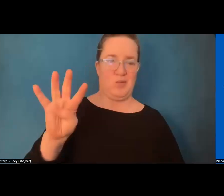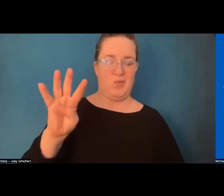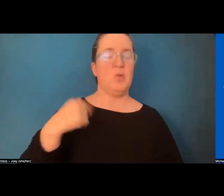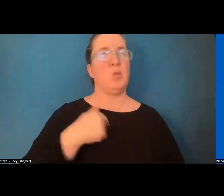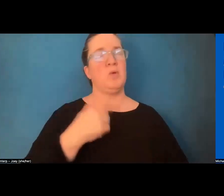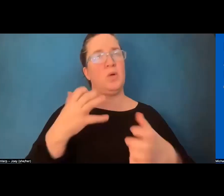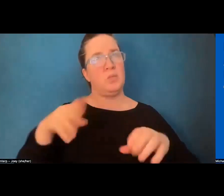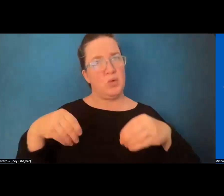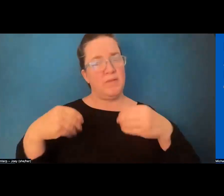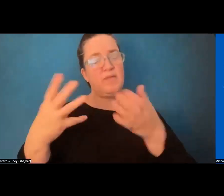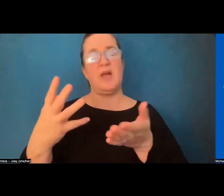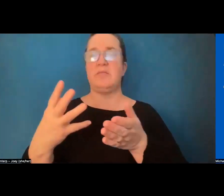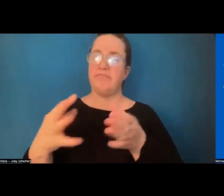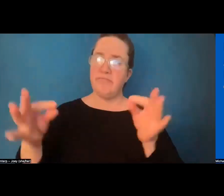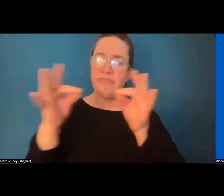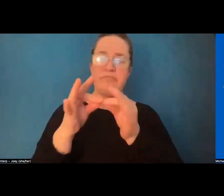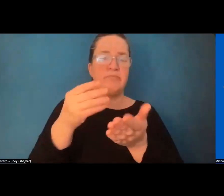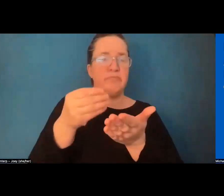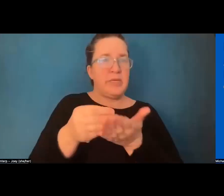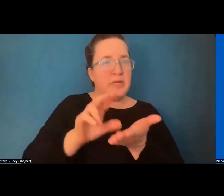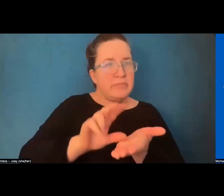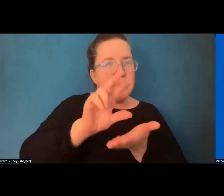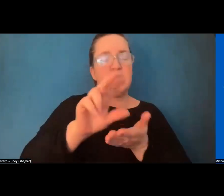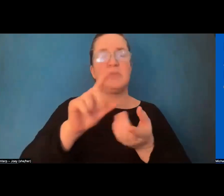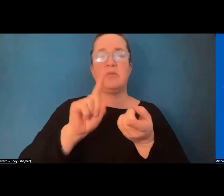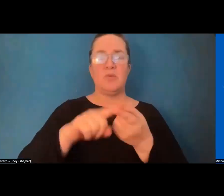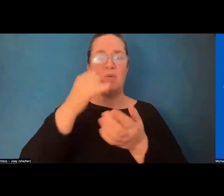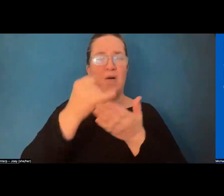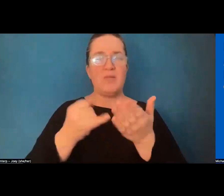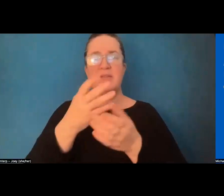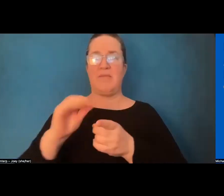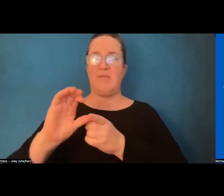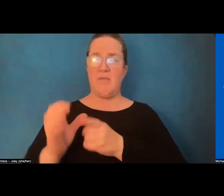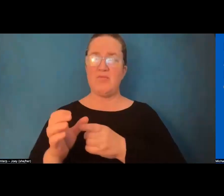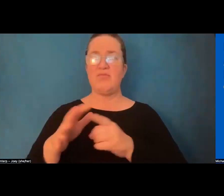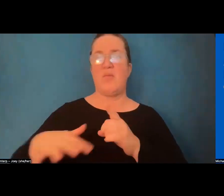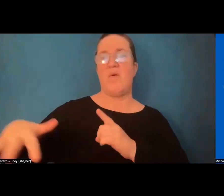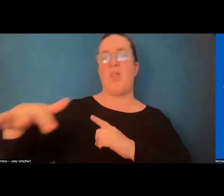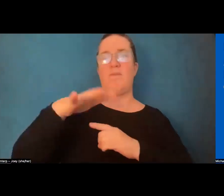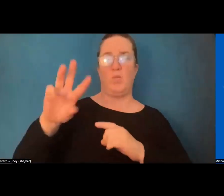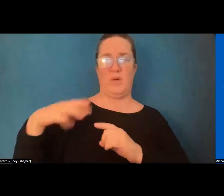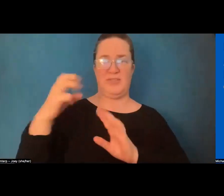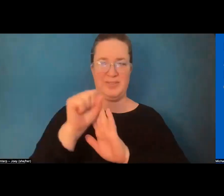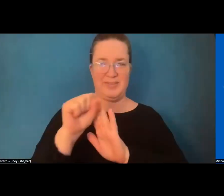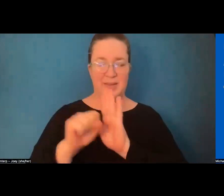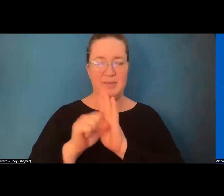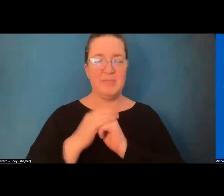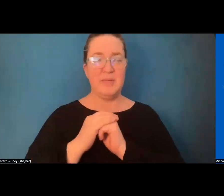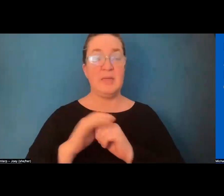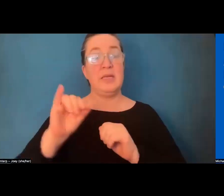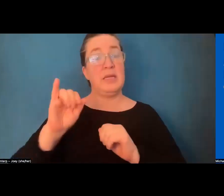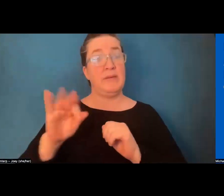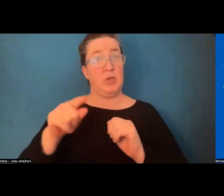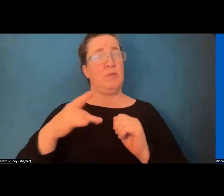Washington's arts and culture sector. If you think you meet these eligibility requirements, please apply. And I'm going to say that